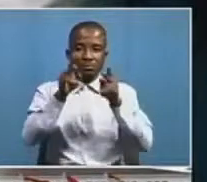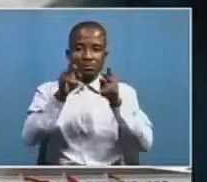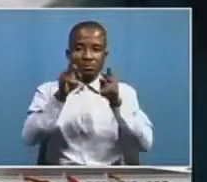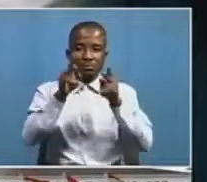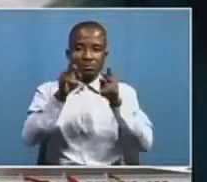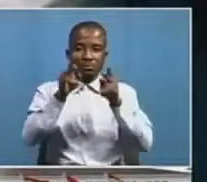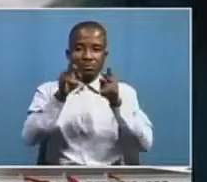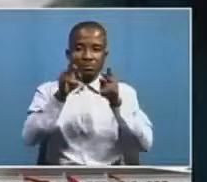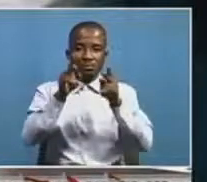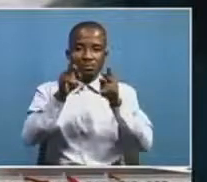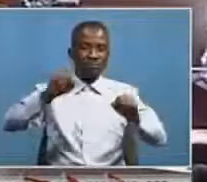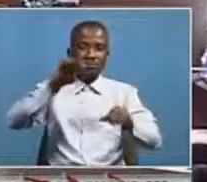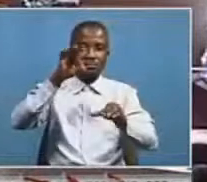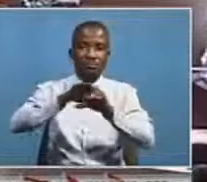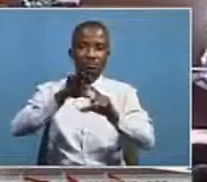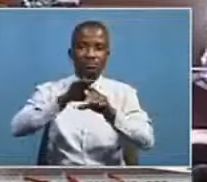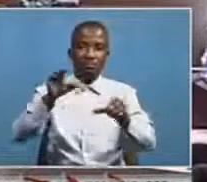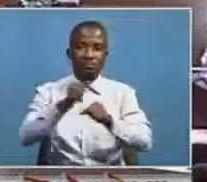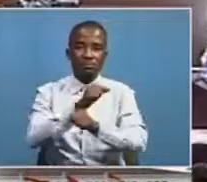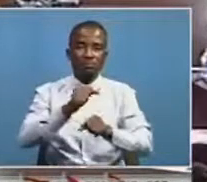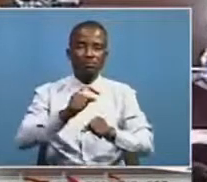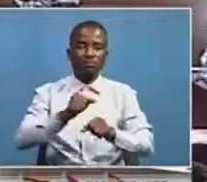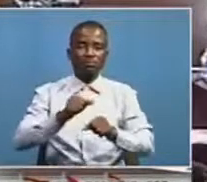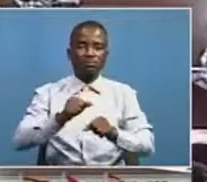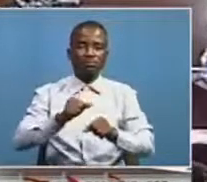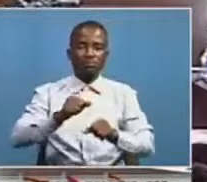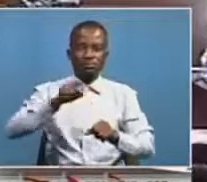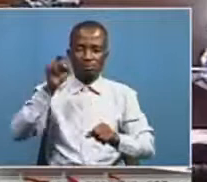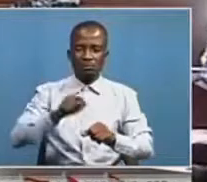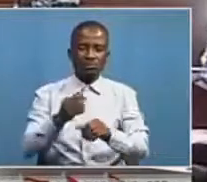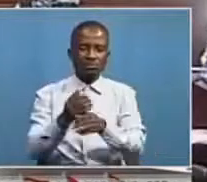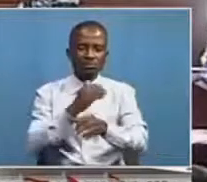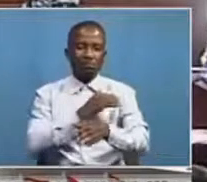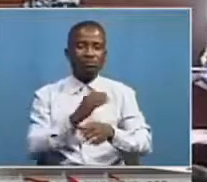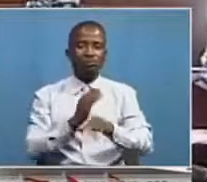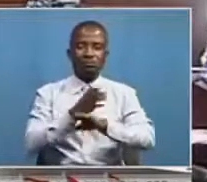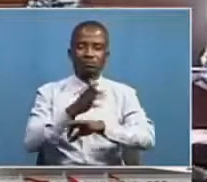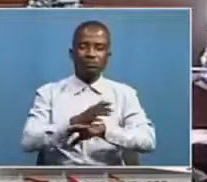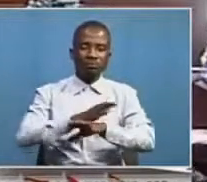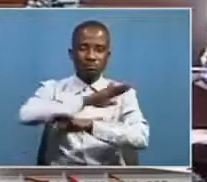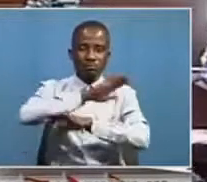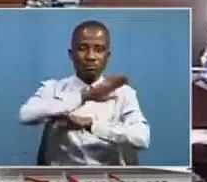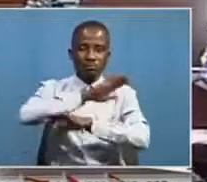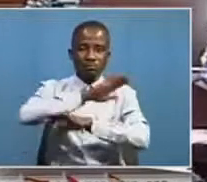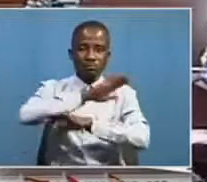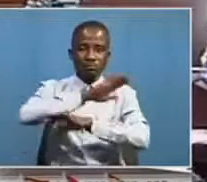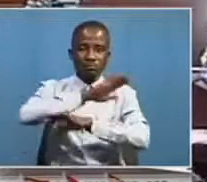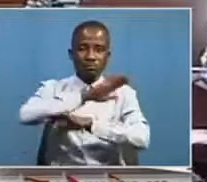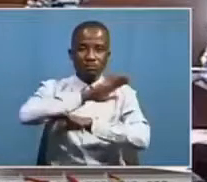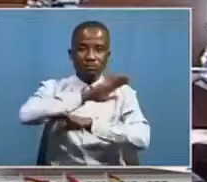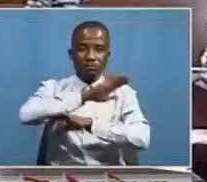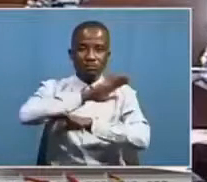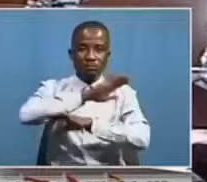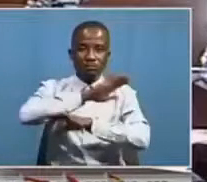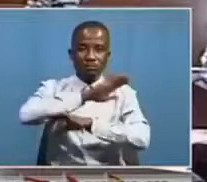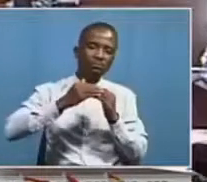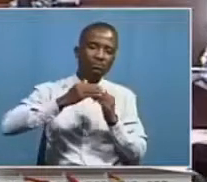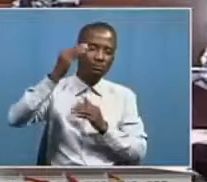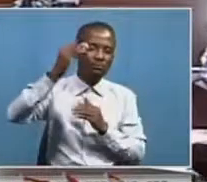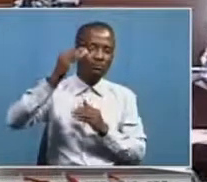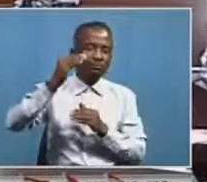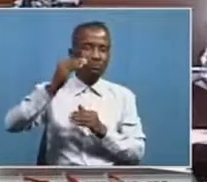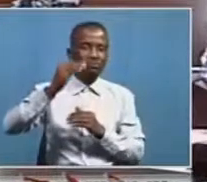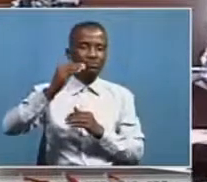elected as president of Ghana unless at the presidential election the number of votes cast in his favor is more than 50% of